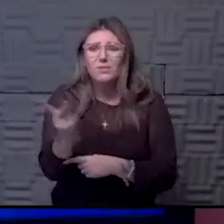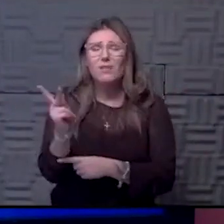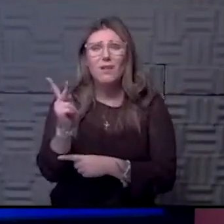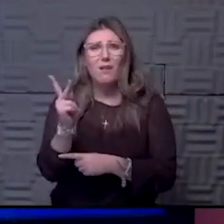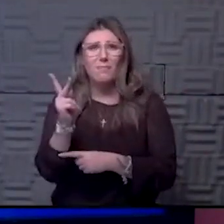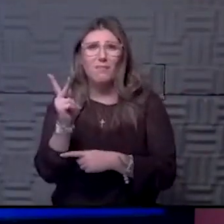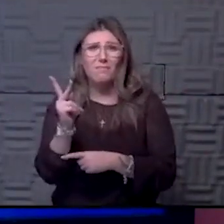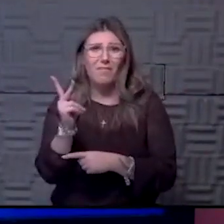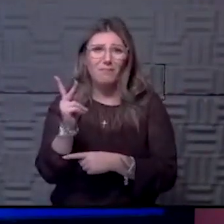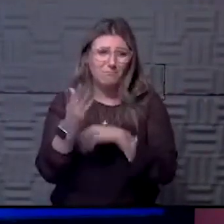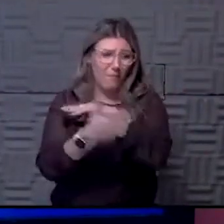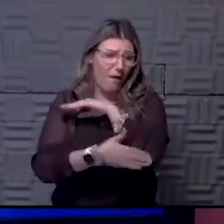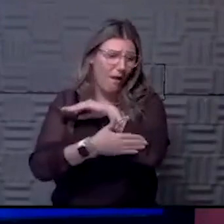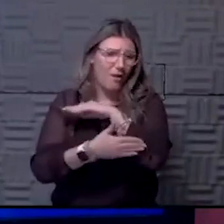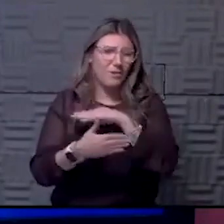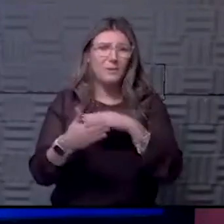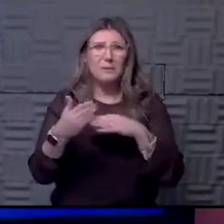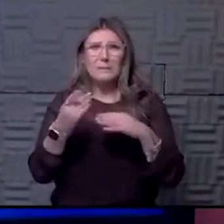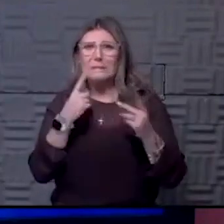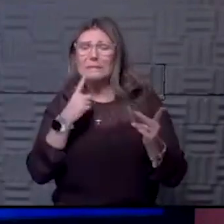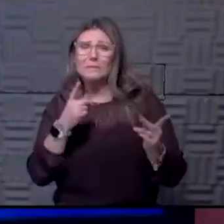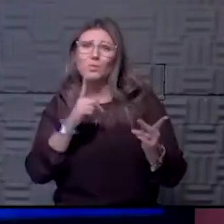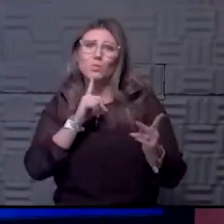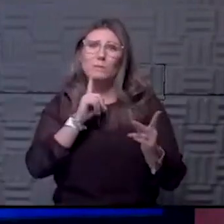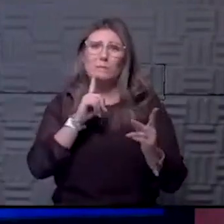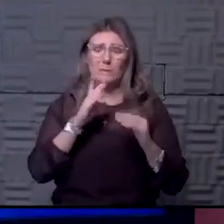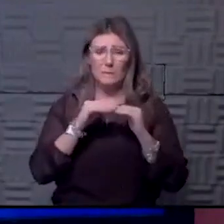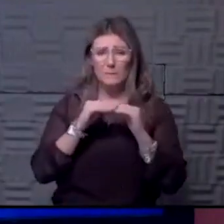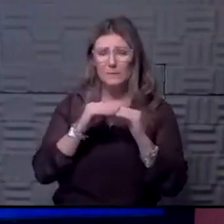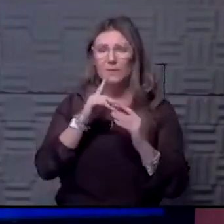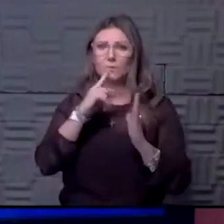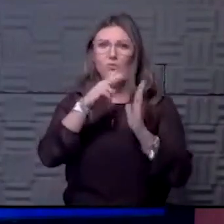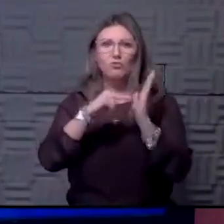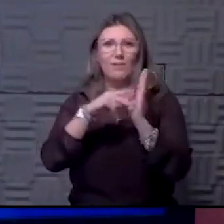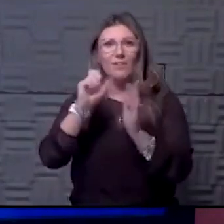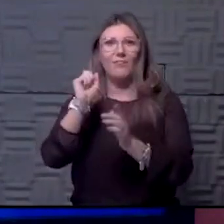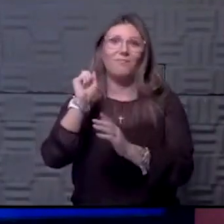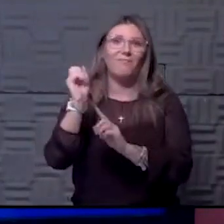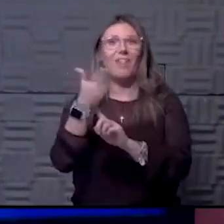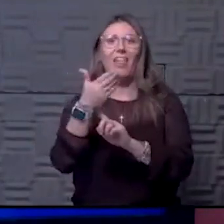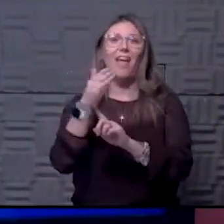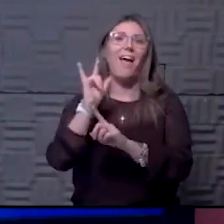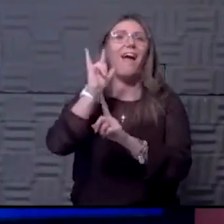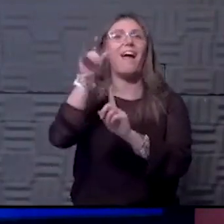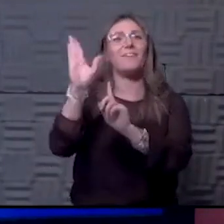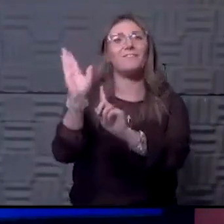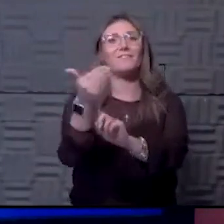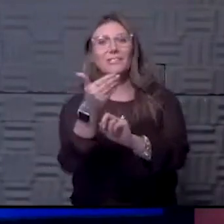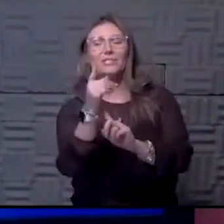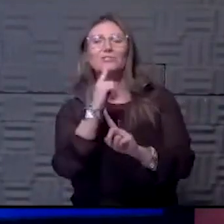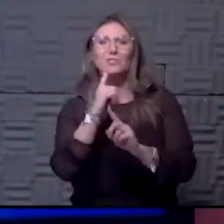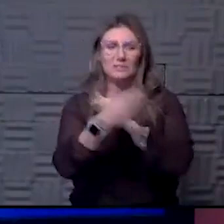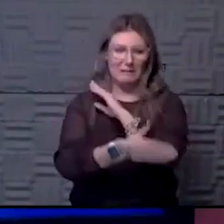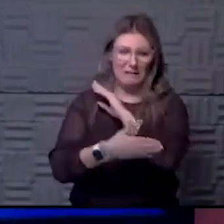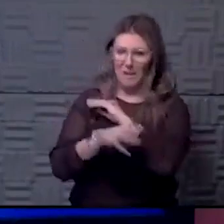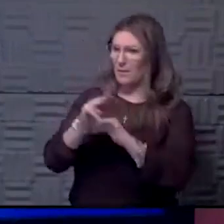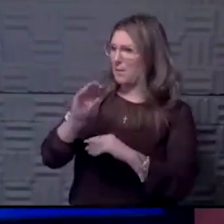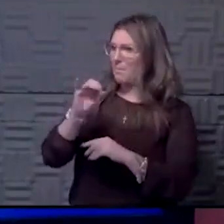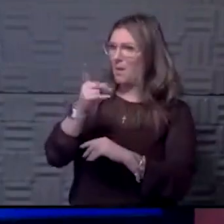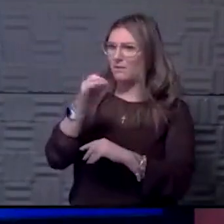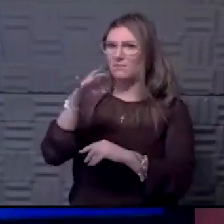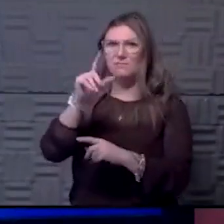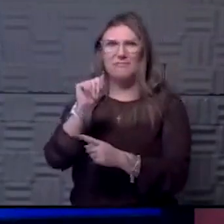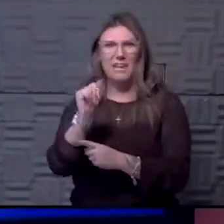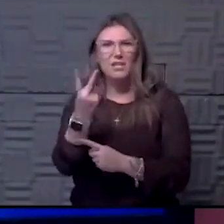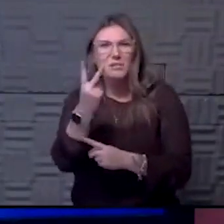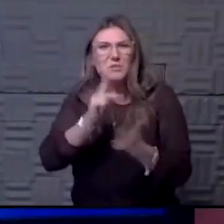sparse enough. I was reading a fly fishing article last night, shocker to everybody, where the county in Montana had like 2 people in it per square mile.